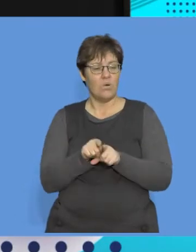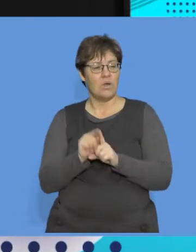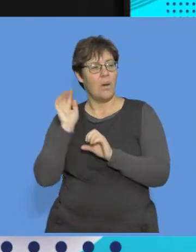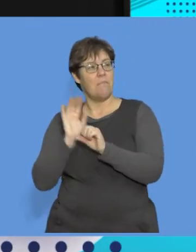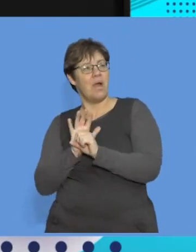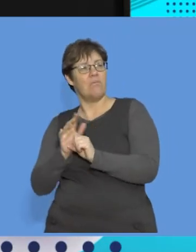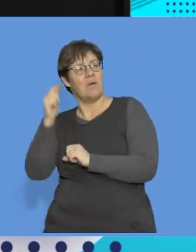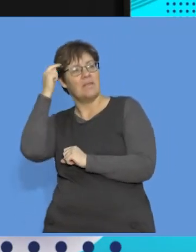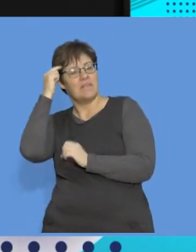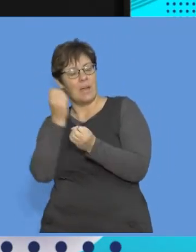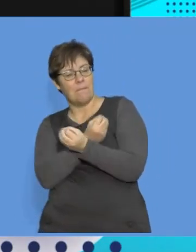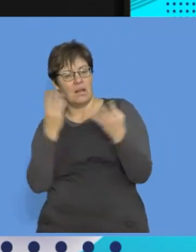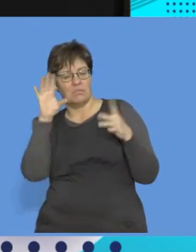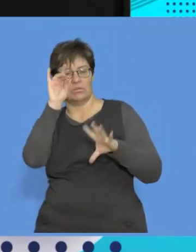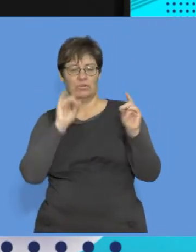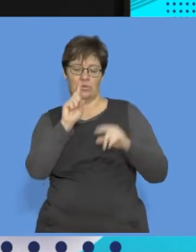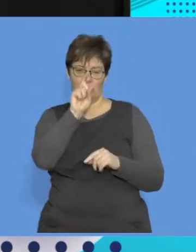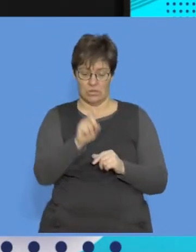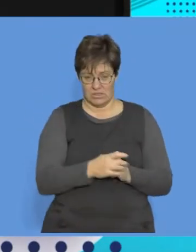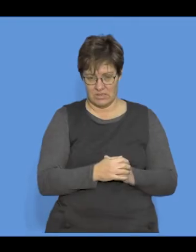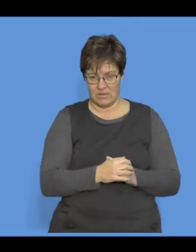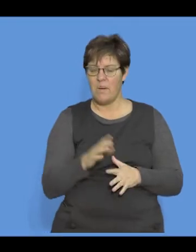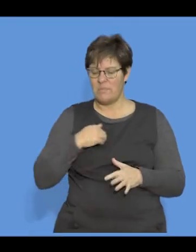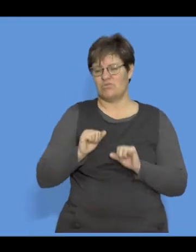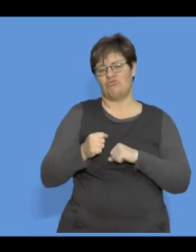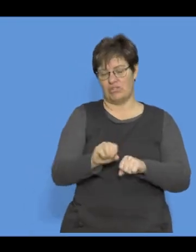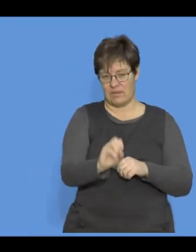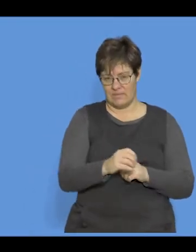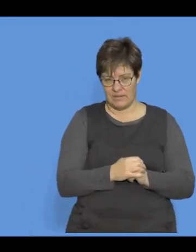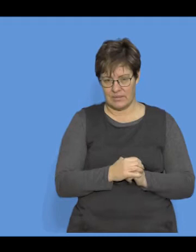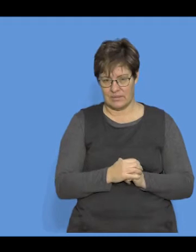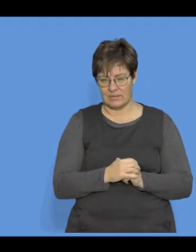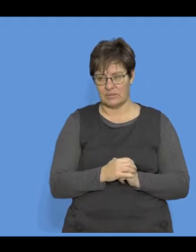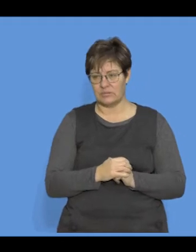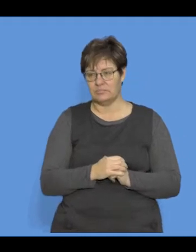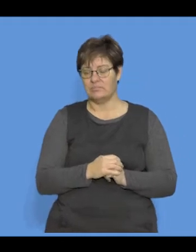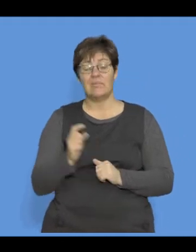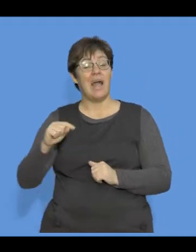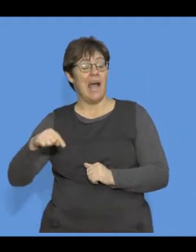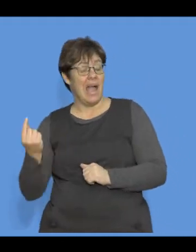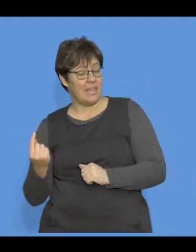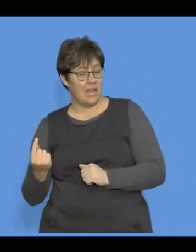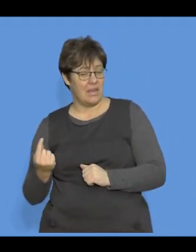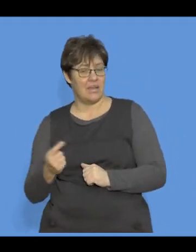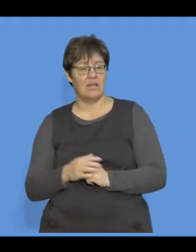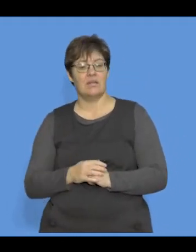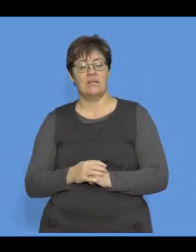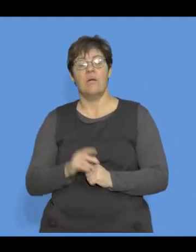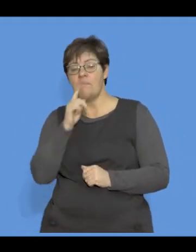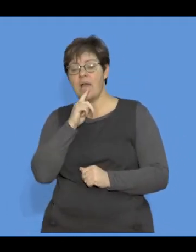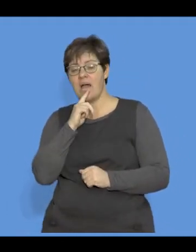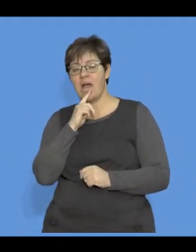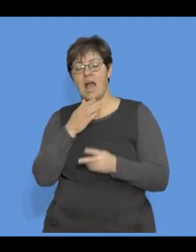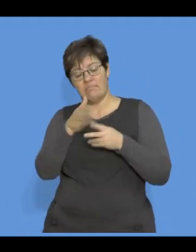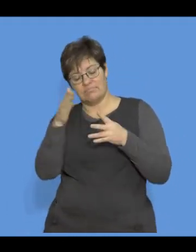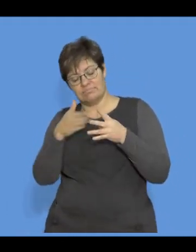about all those multiple choice questions. So that's my strategy. One of the other things you can do is always try and eliminate